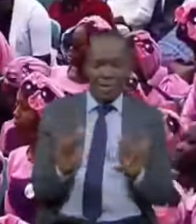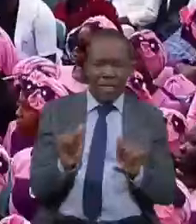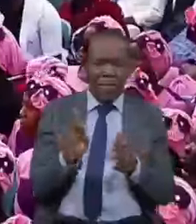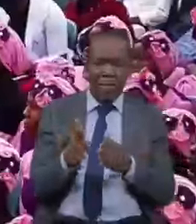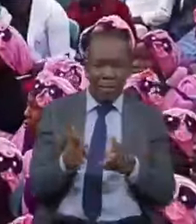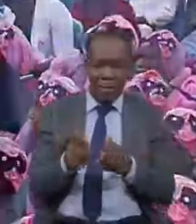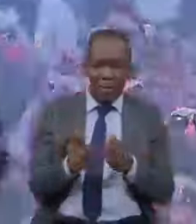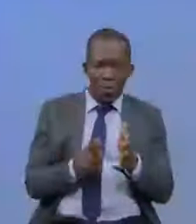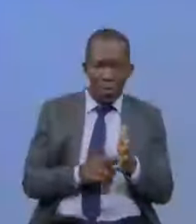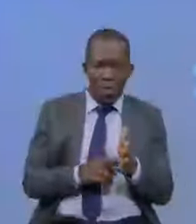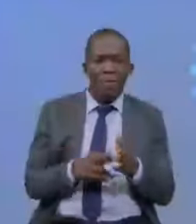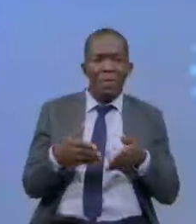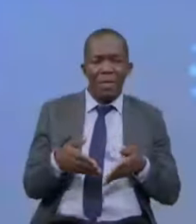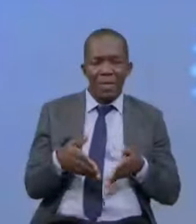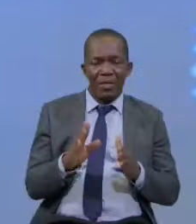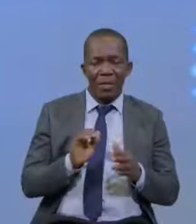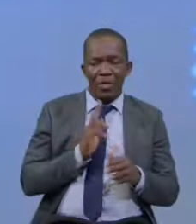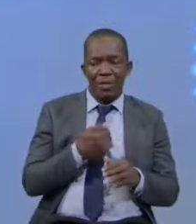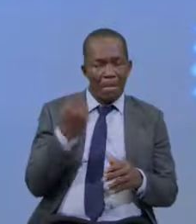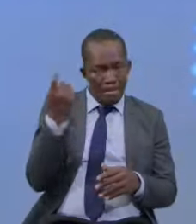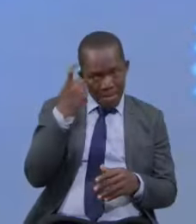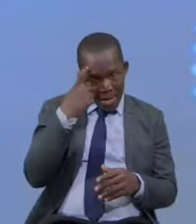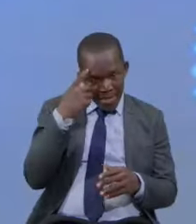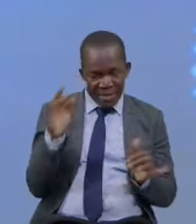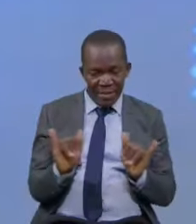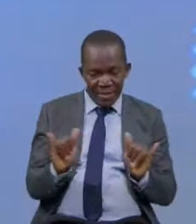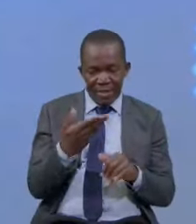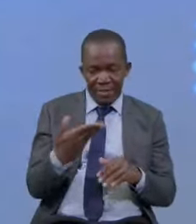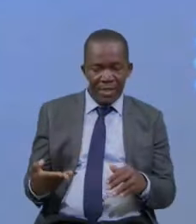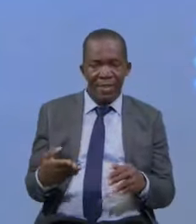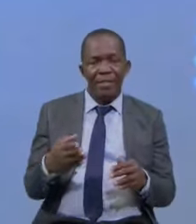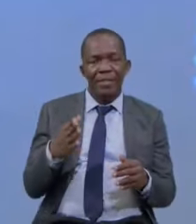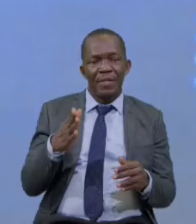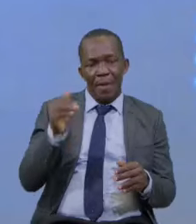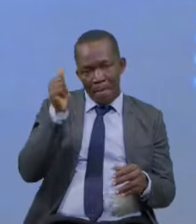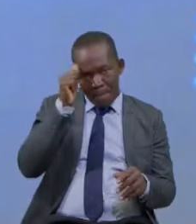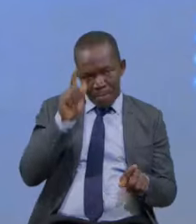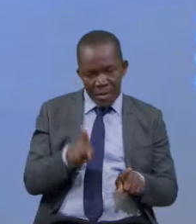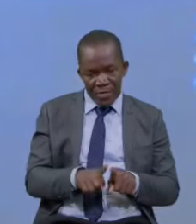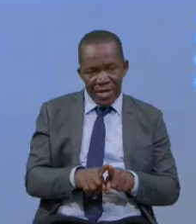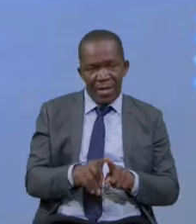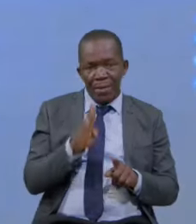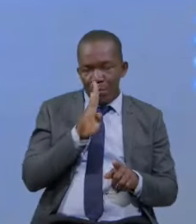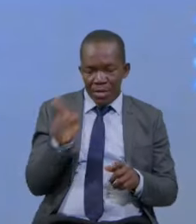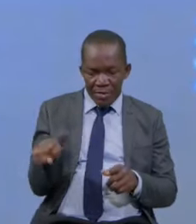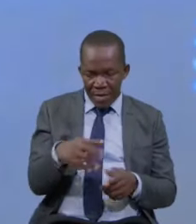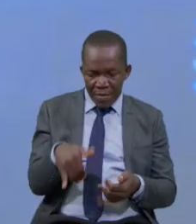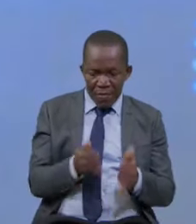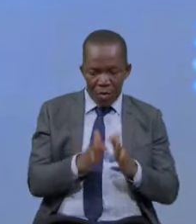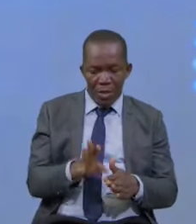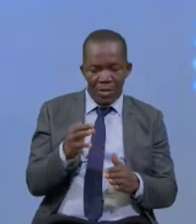Verse 17, brethren, be ye followers together of me. Think about